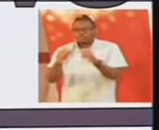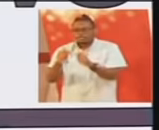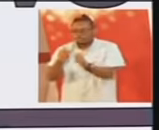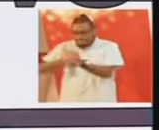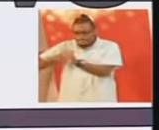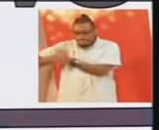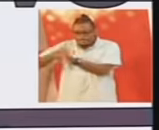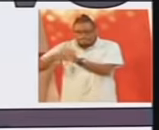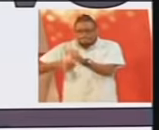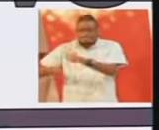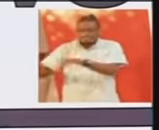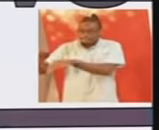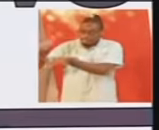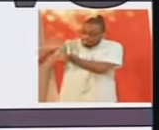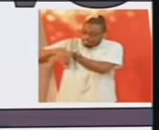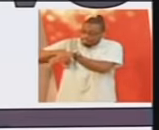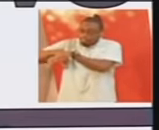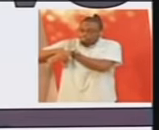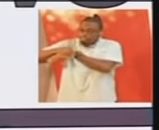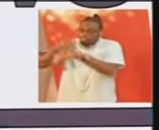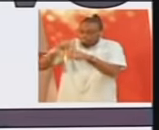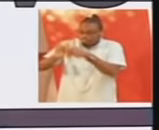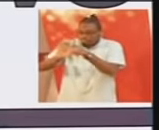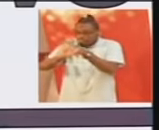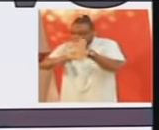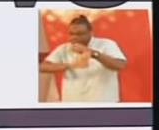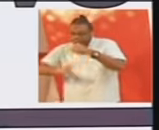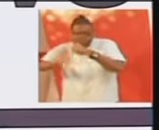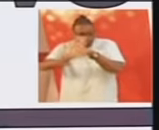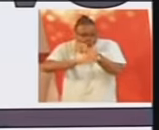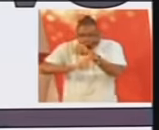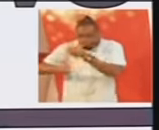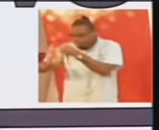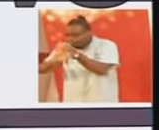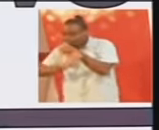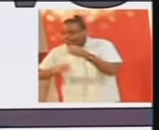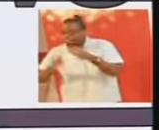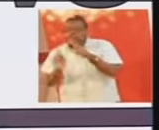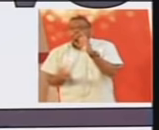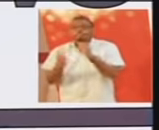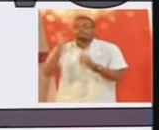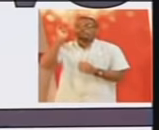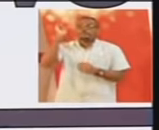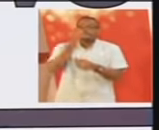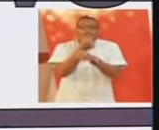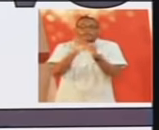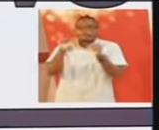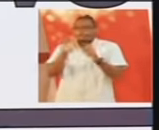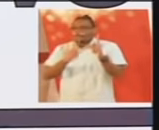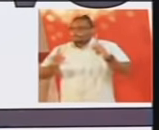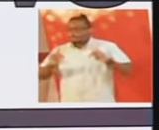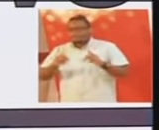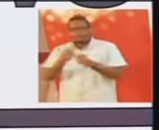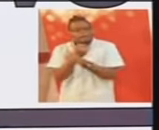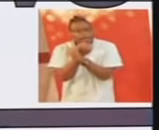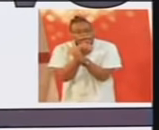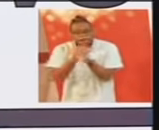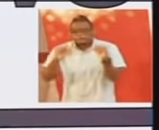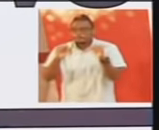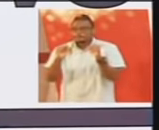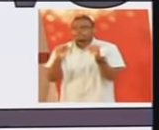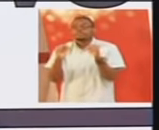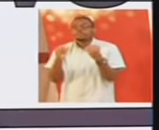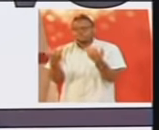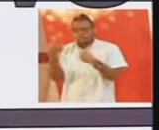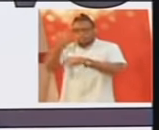night to keep this nation, our home, safe. Today, I have been given the